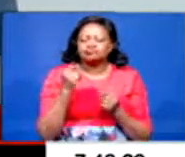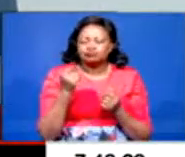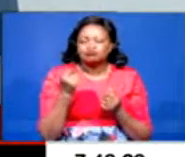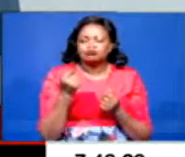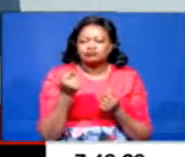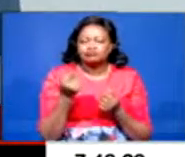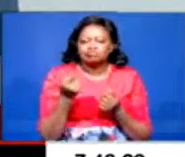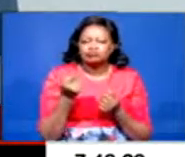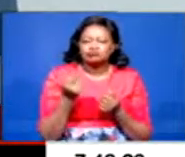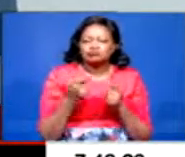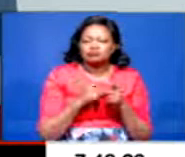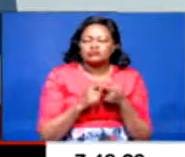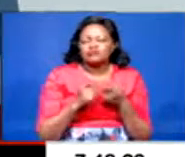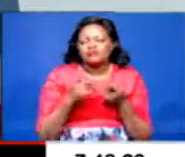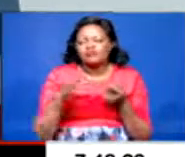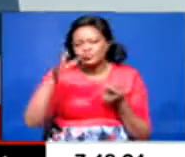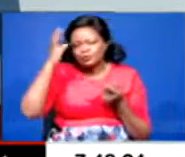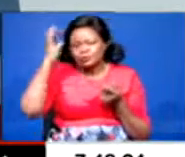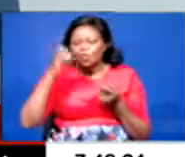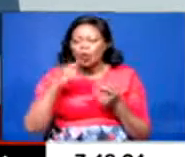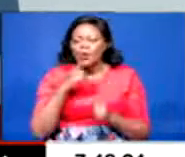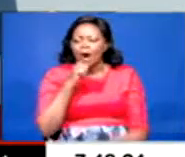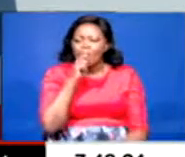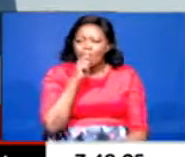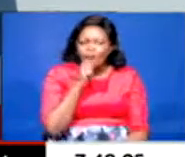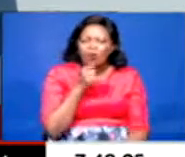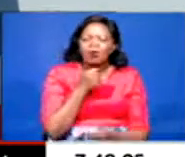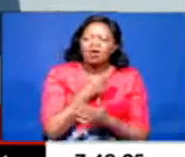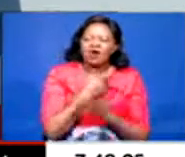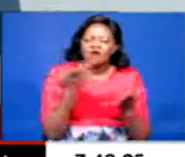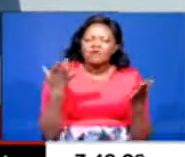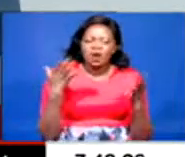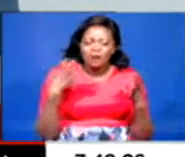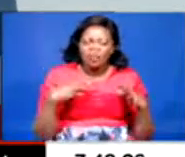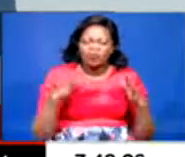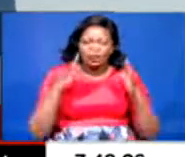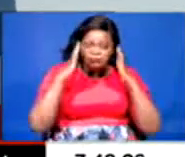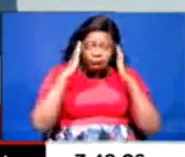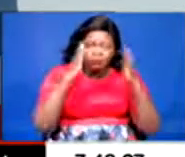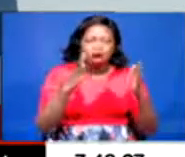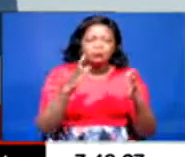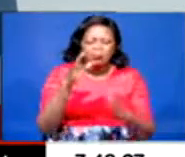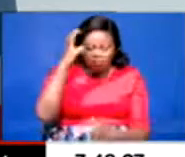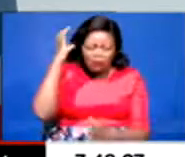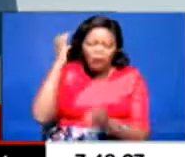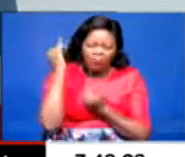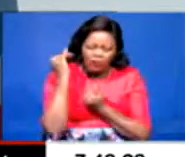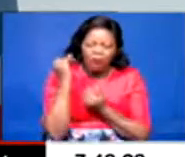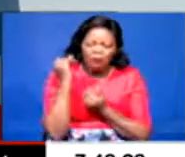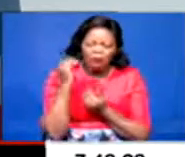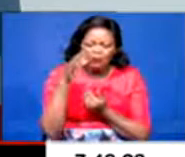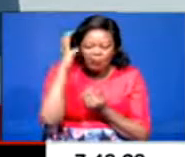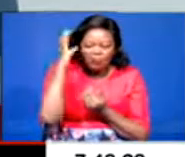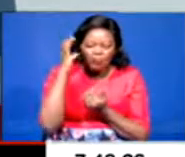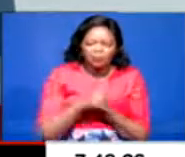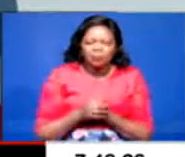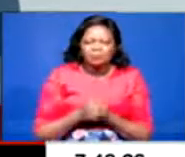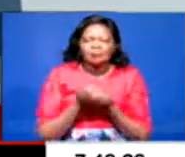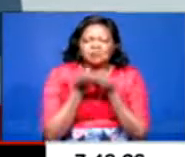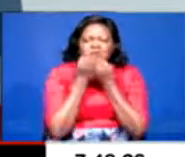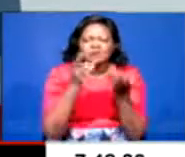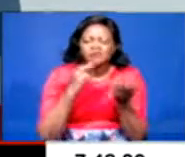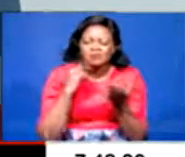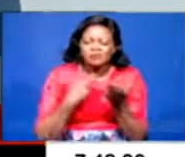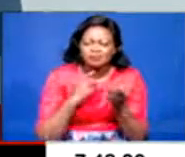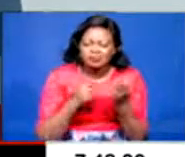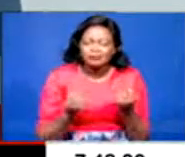now Chebukati now will be the referee. Every eye will be on Chebukati, and we should be expecting almost an hourly update on the progress. We